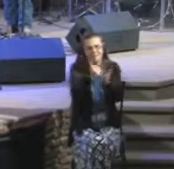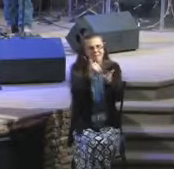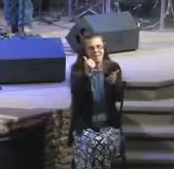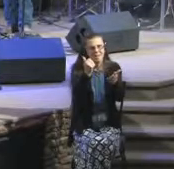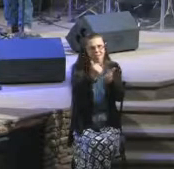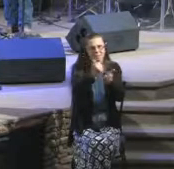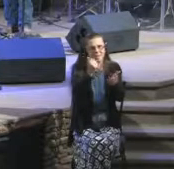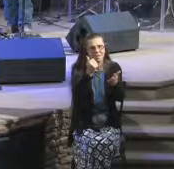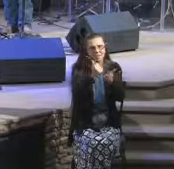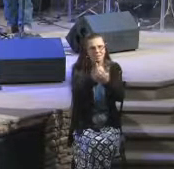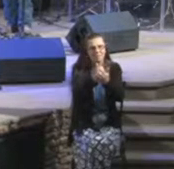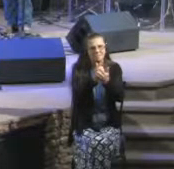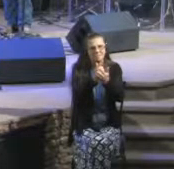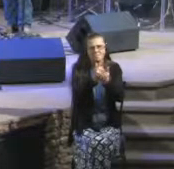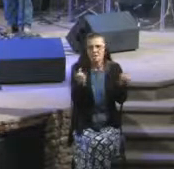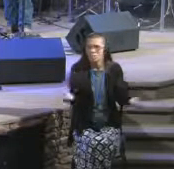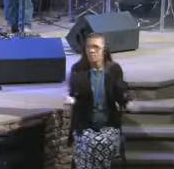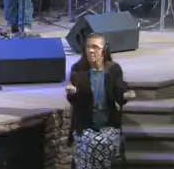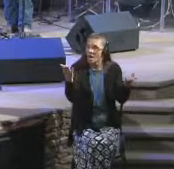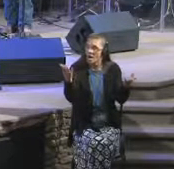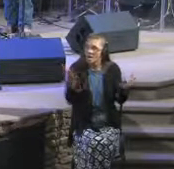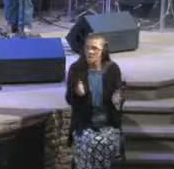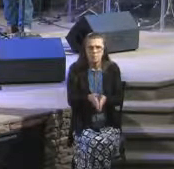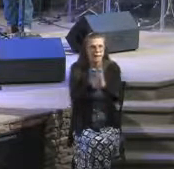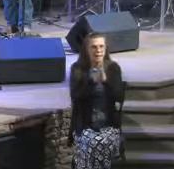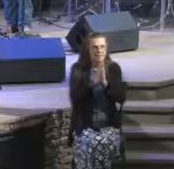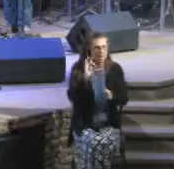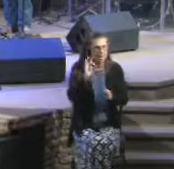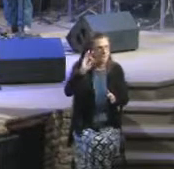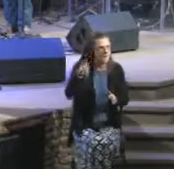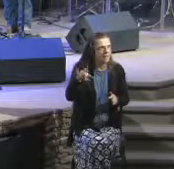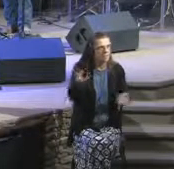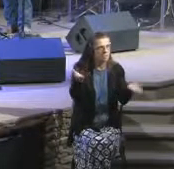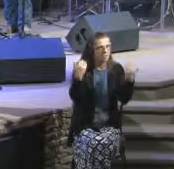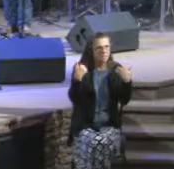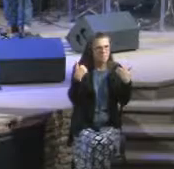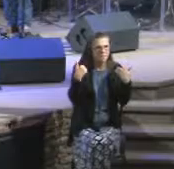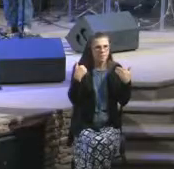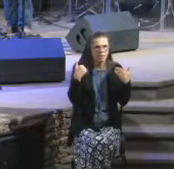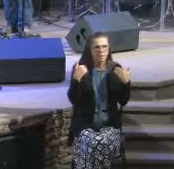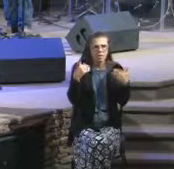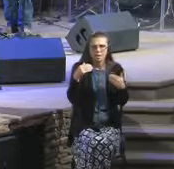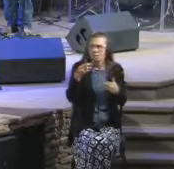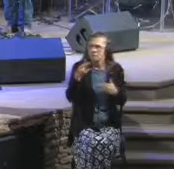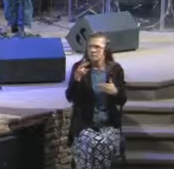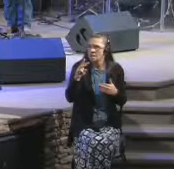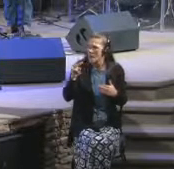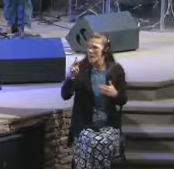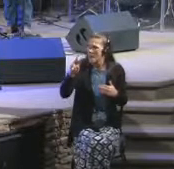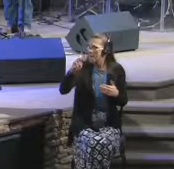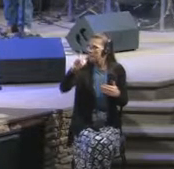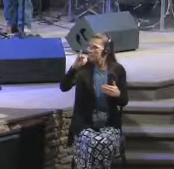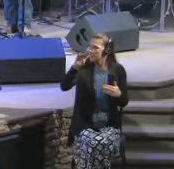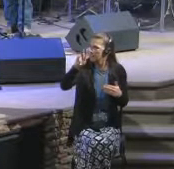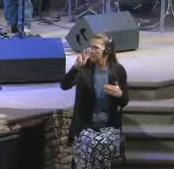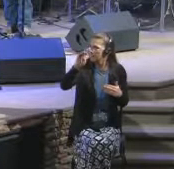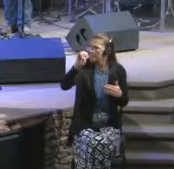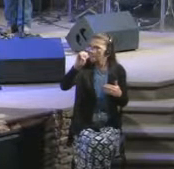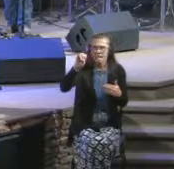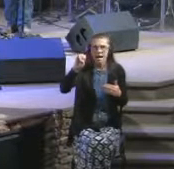Amen. While the offering's getting taken up, I'm going to ask our pastors to come up. Pastor Mike, Sister Andrea, come up,